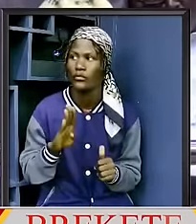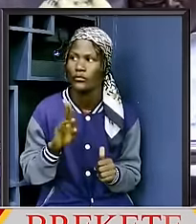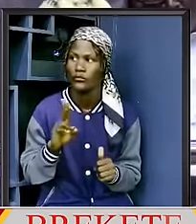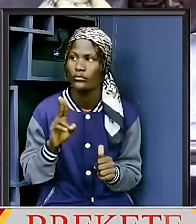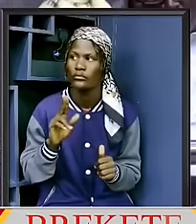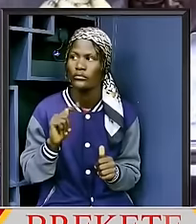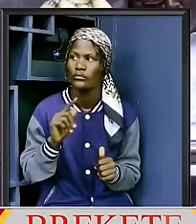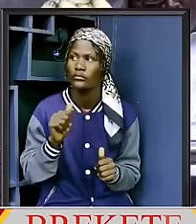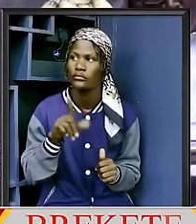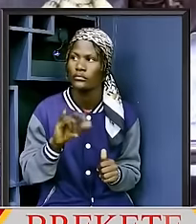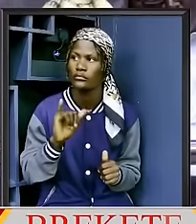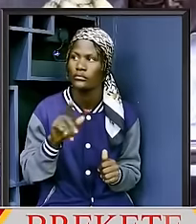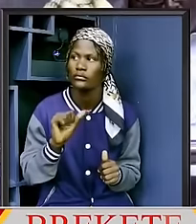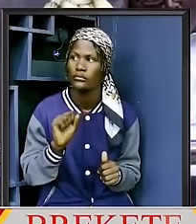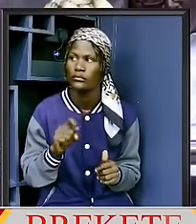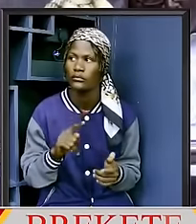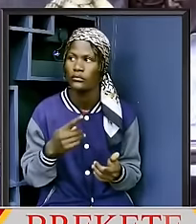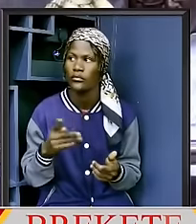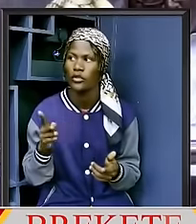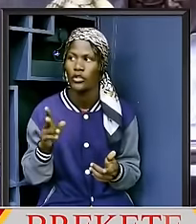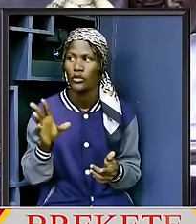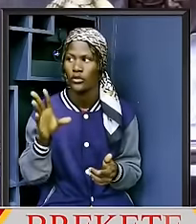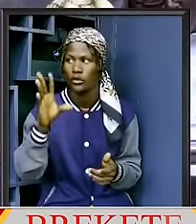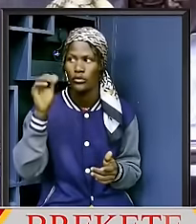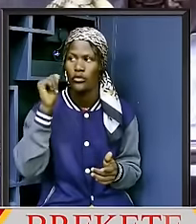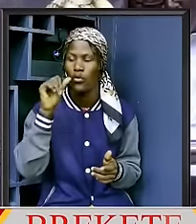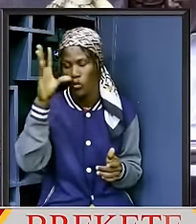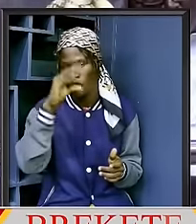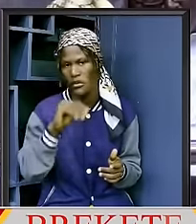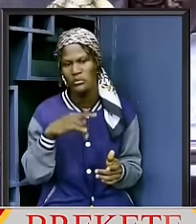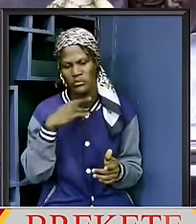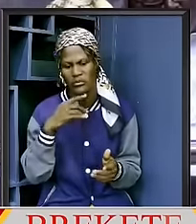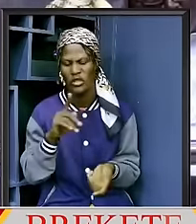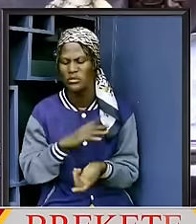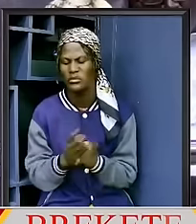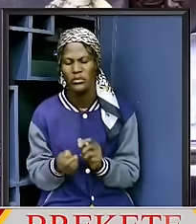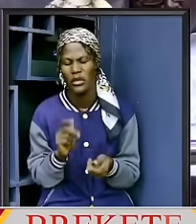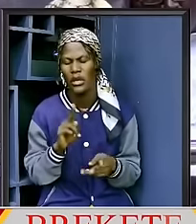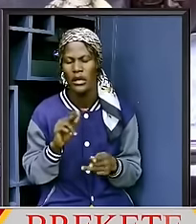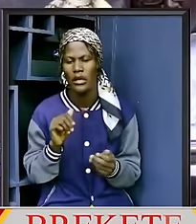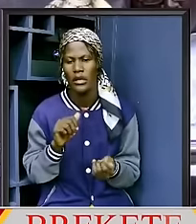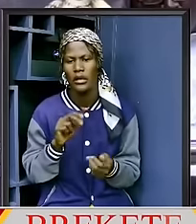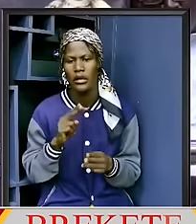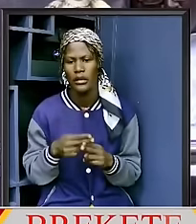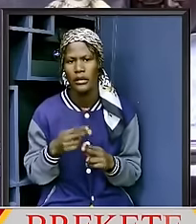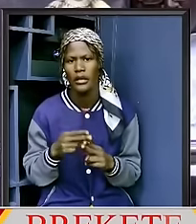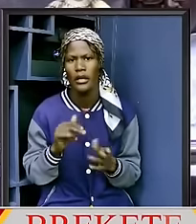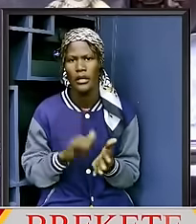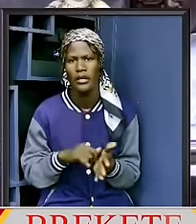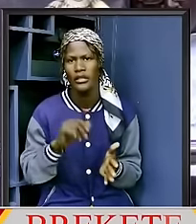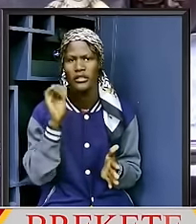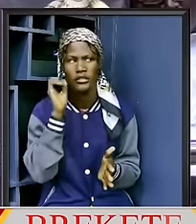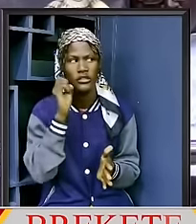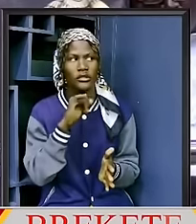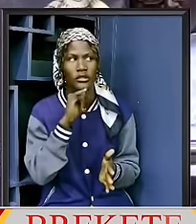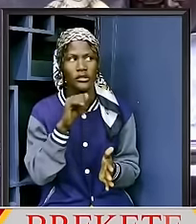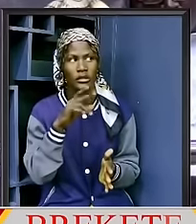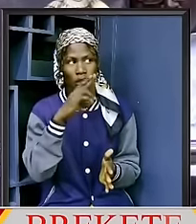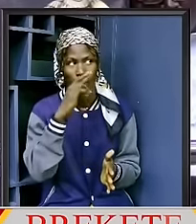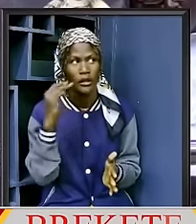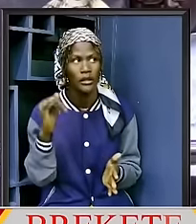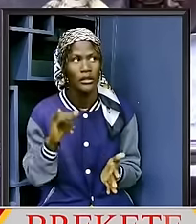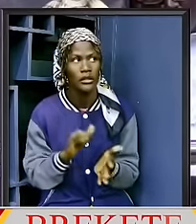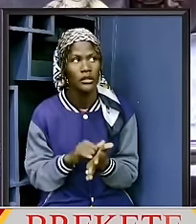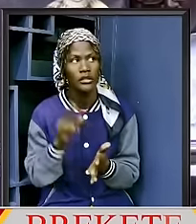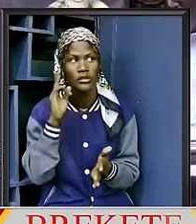You have already spoiled the name that she's not working, she's a thief, she's a this. She's not going anywhere. That Imo is not releasing